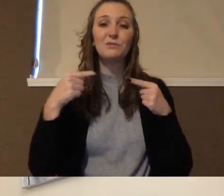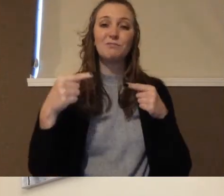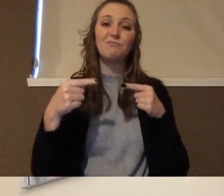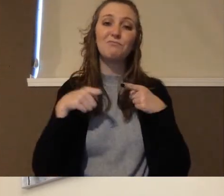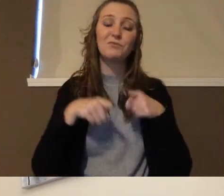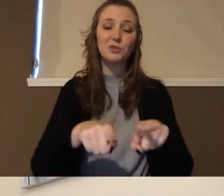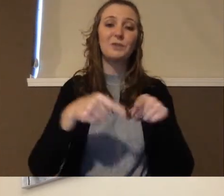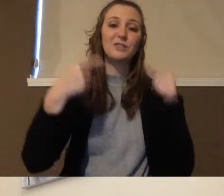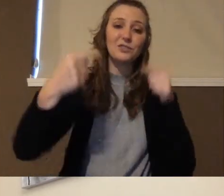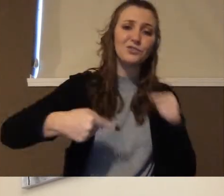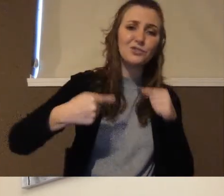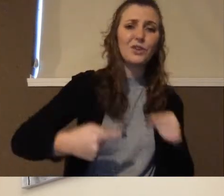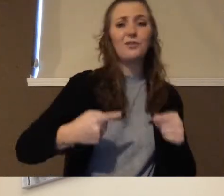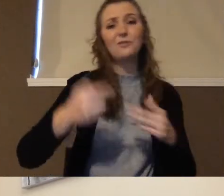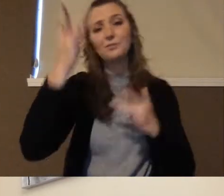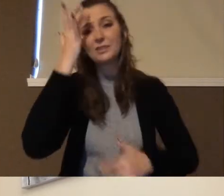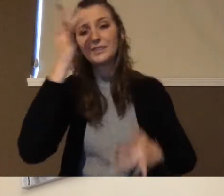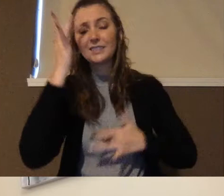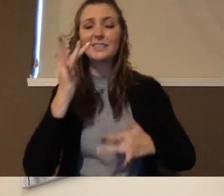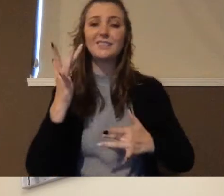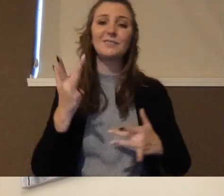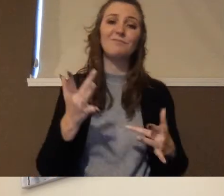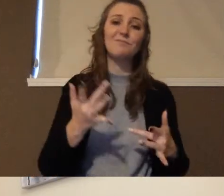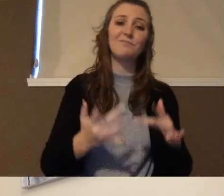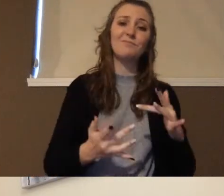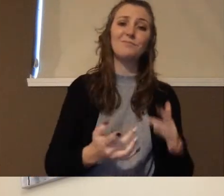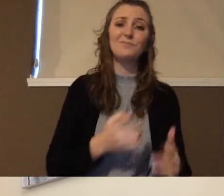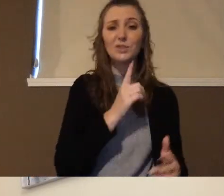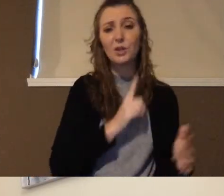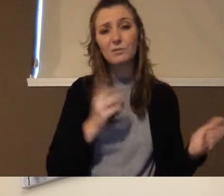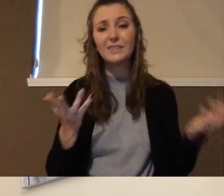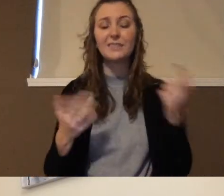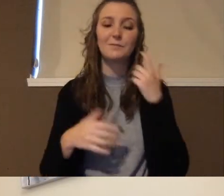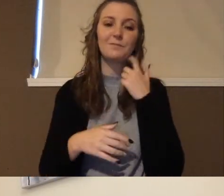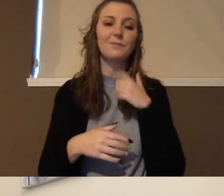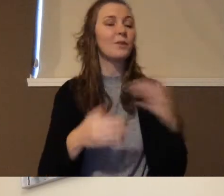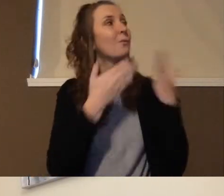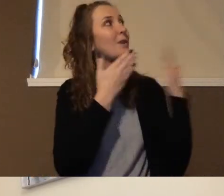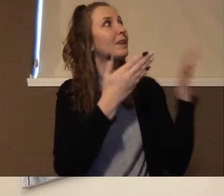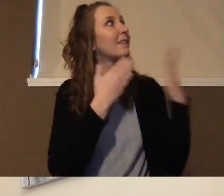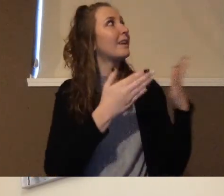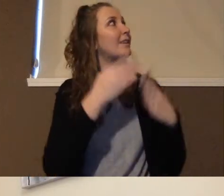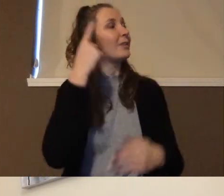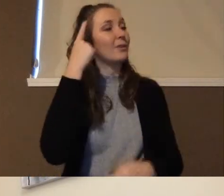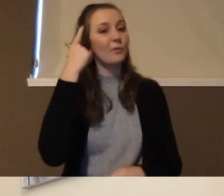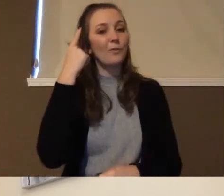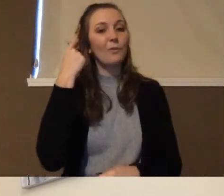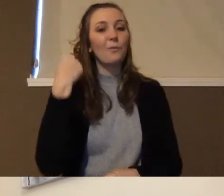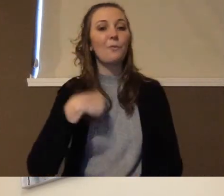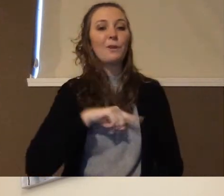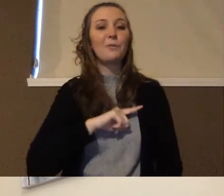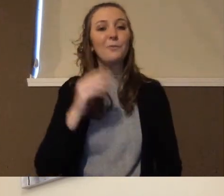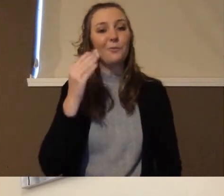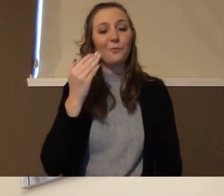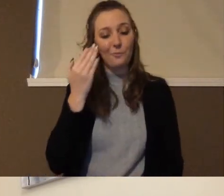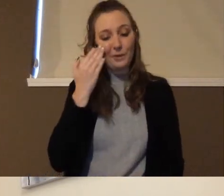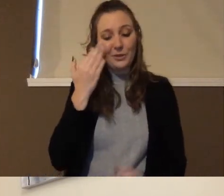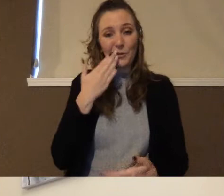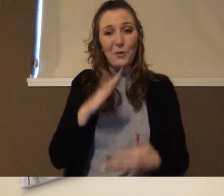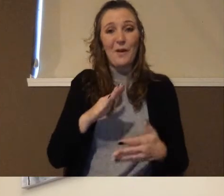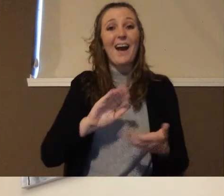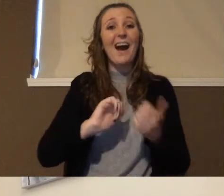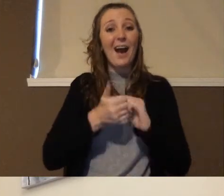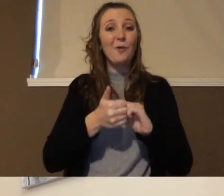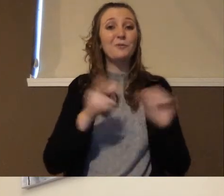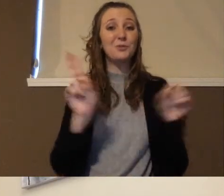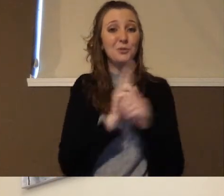loneliness. We thank you for knowing our needs when all we have are sighs too deep for words. We pray that you would wrap your loving,